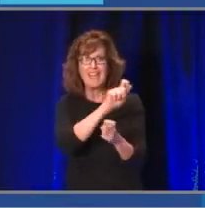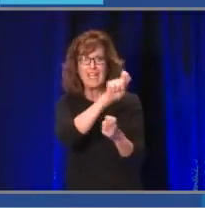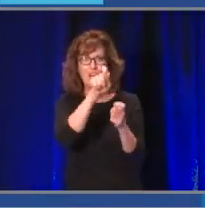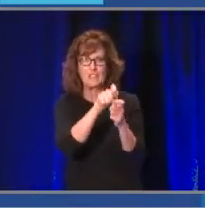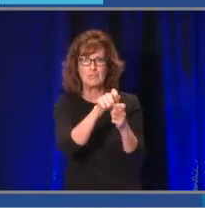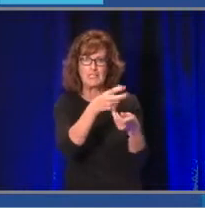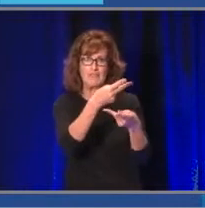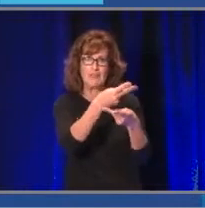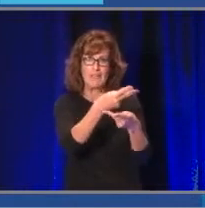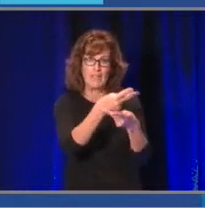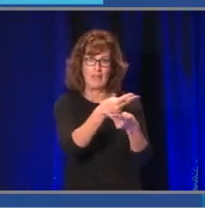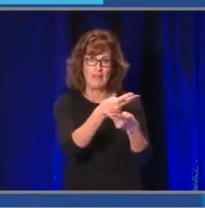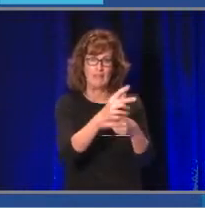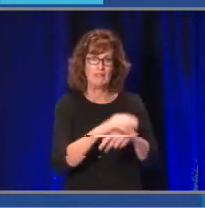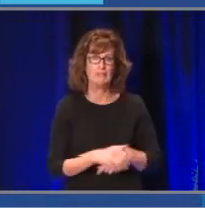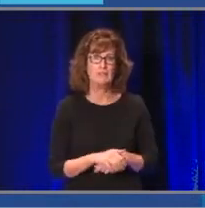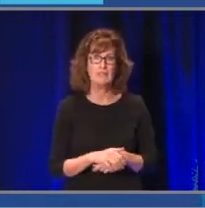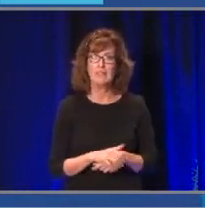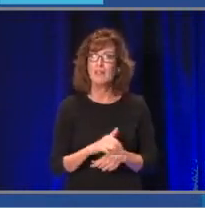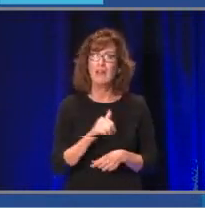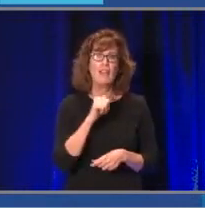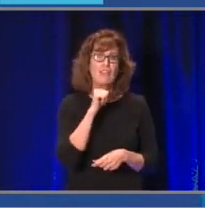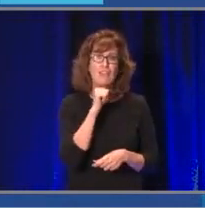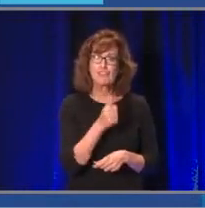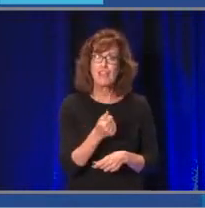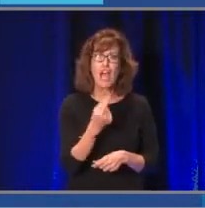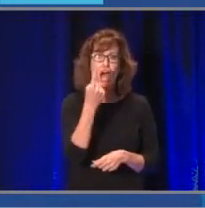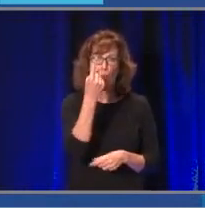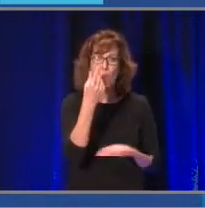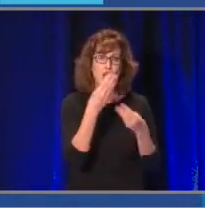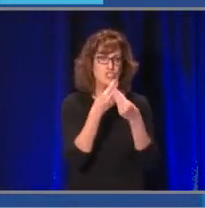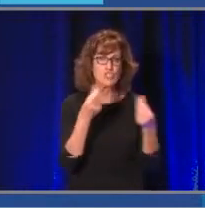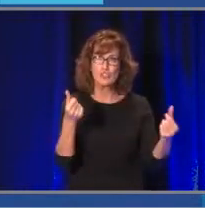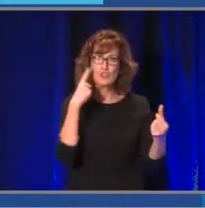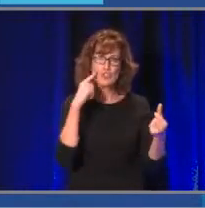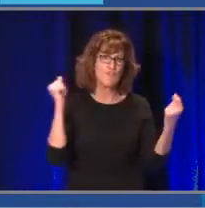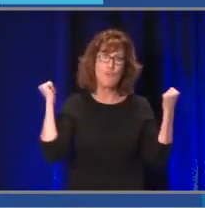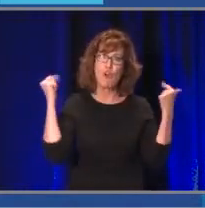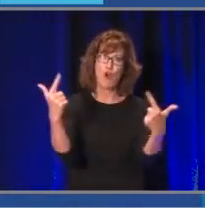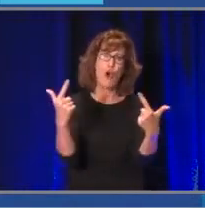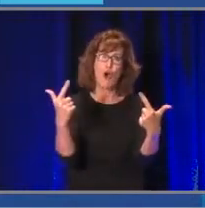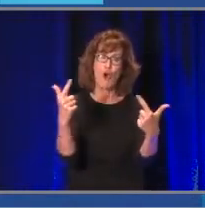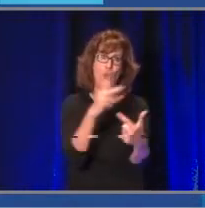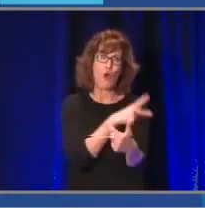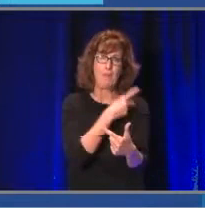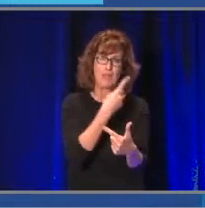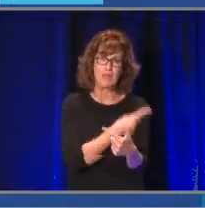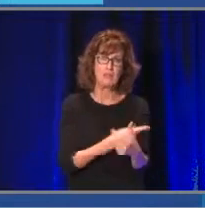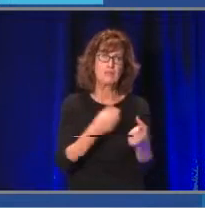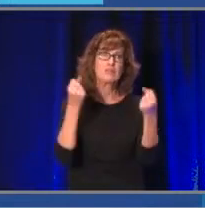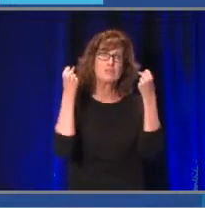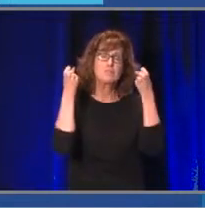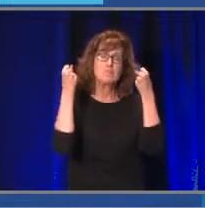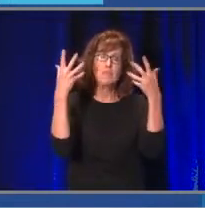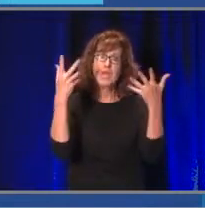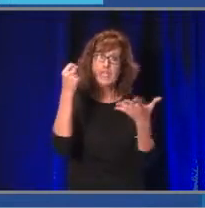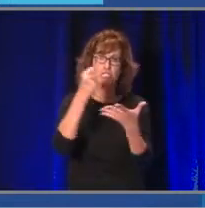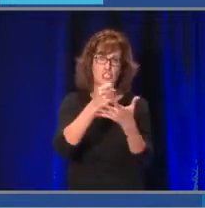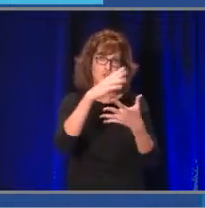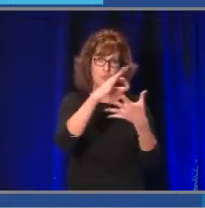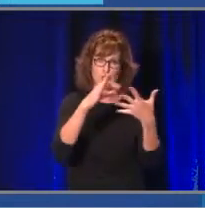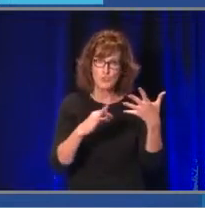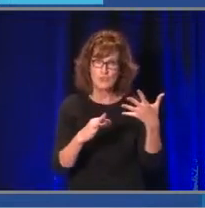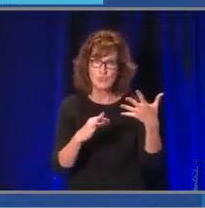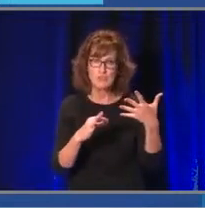there is no such thing as one hammer for all nails. There's lots of different treatment options, and there are reasons to do them and not do